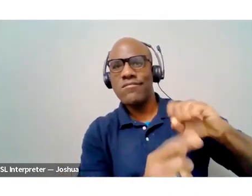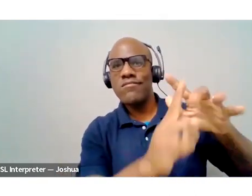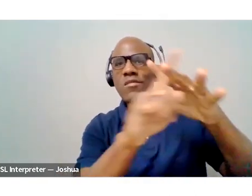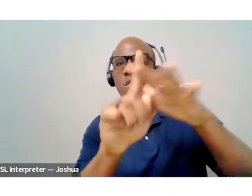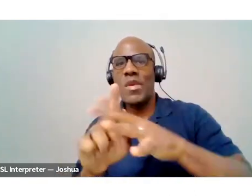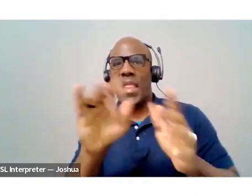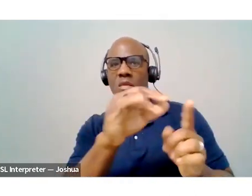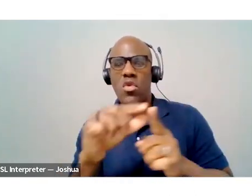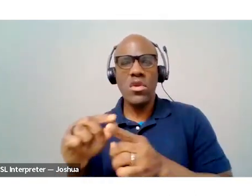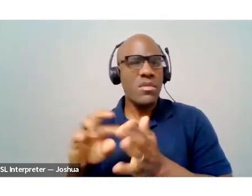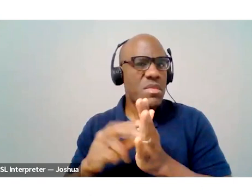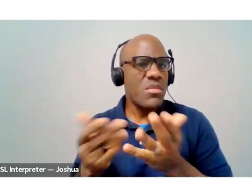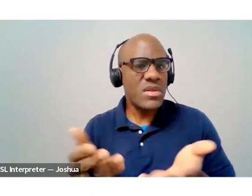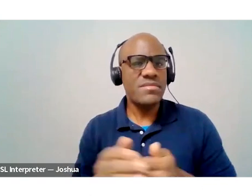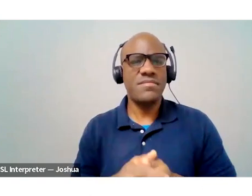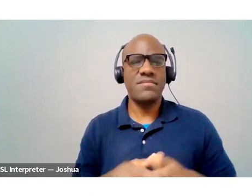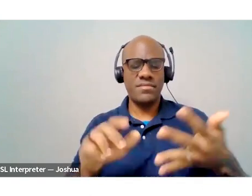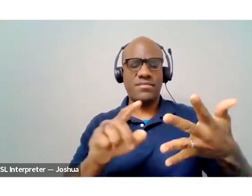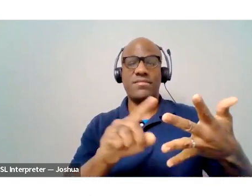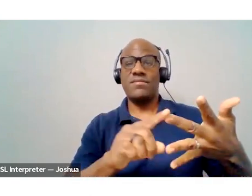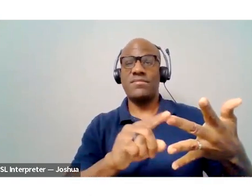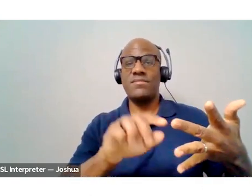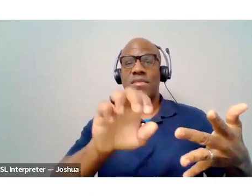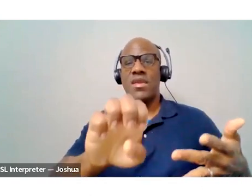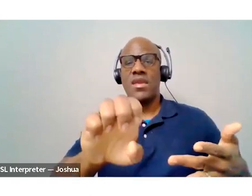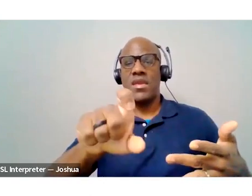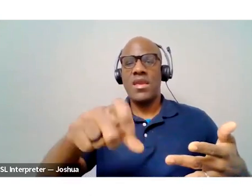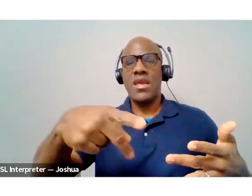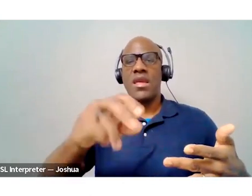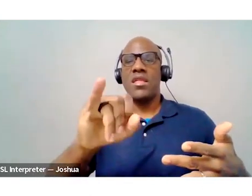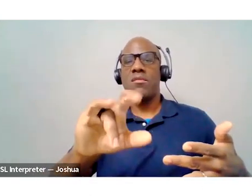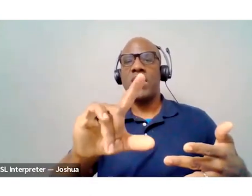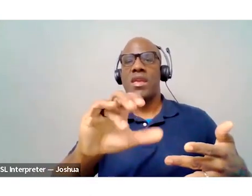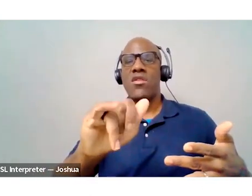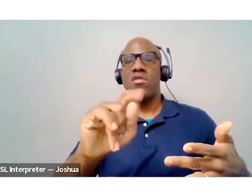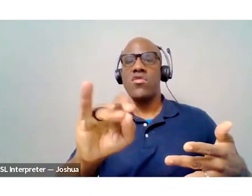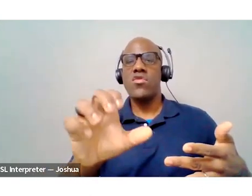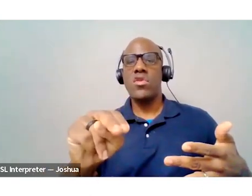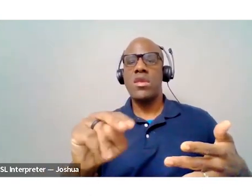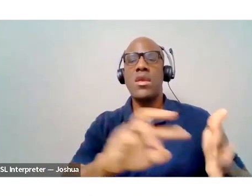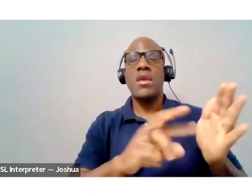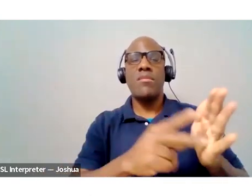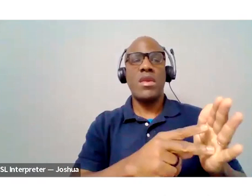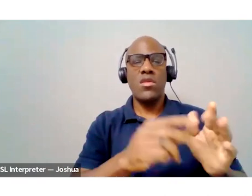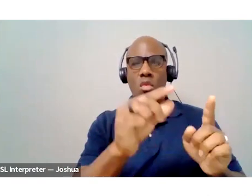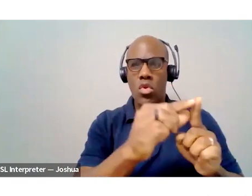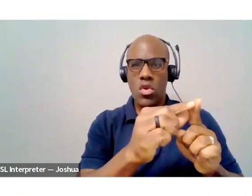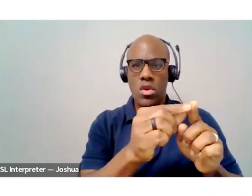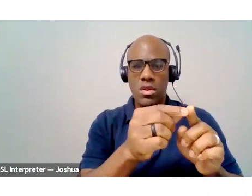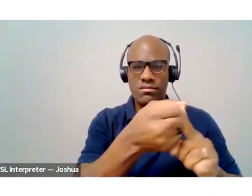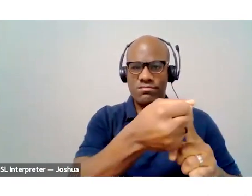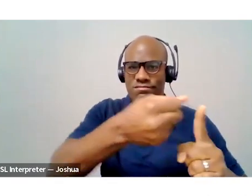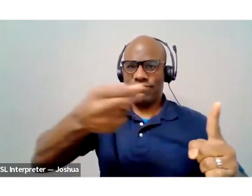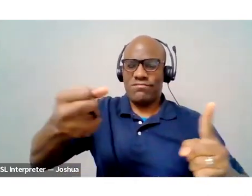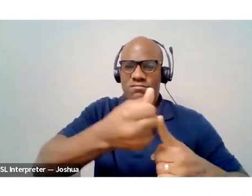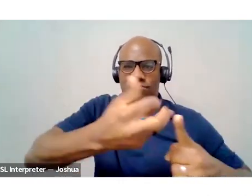something called explication, which is a drawing out of a word and seeing what meaning is left over. And then again, you all